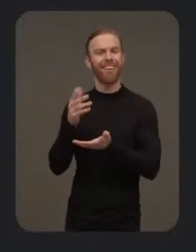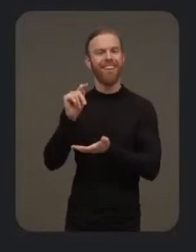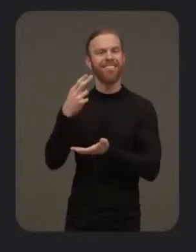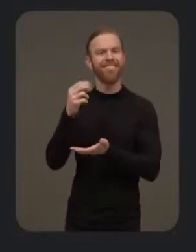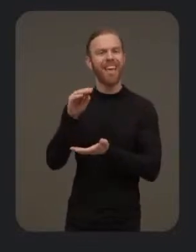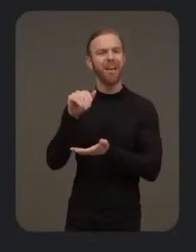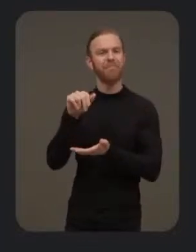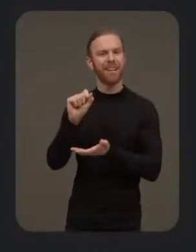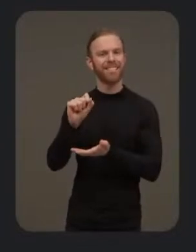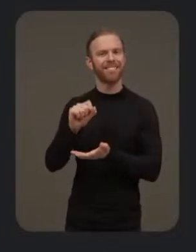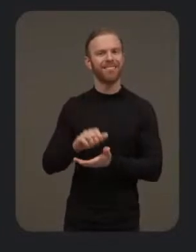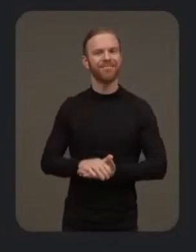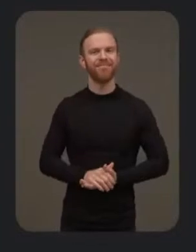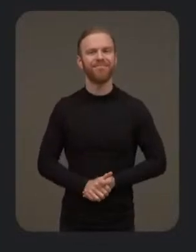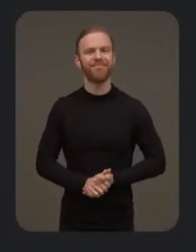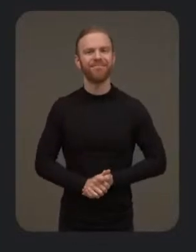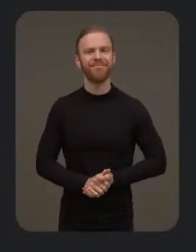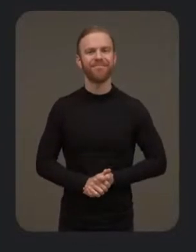Thomas.